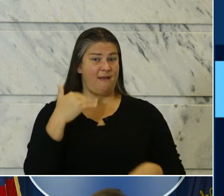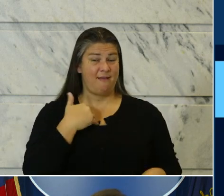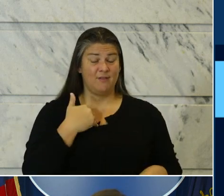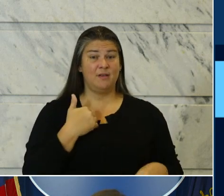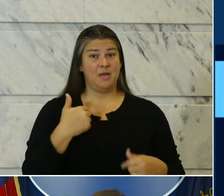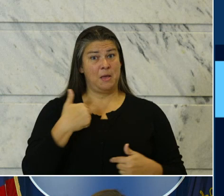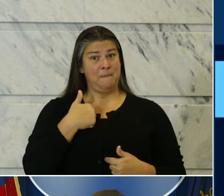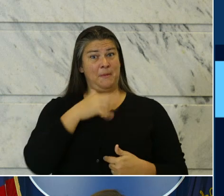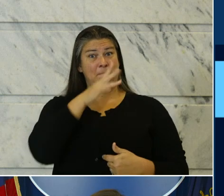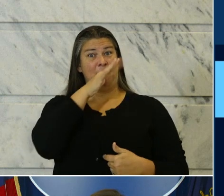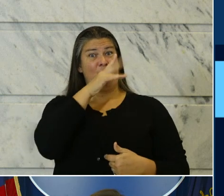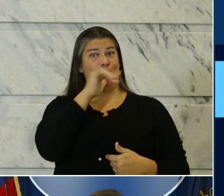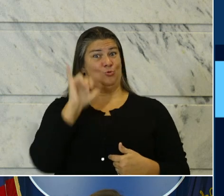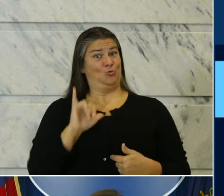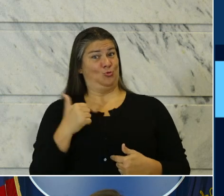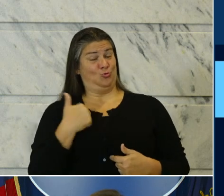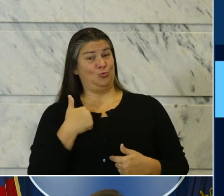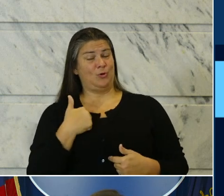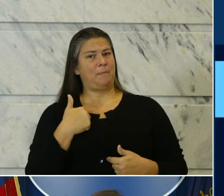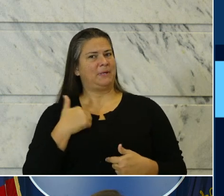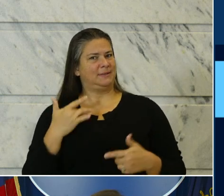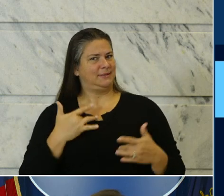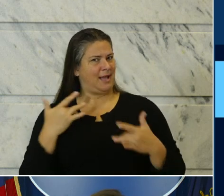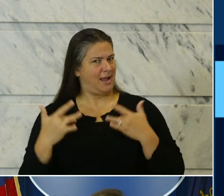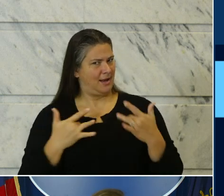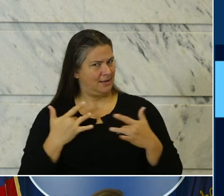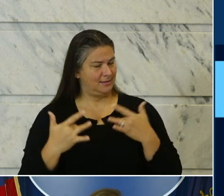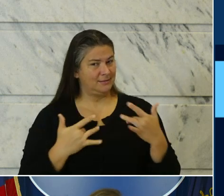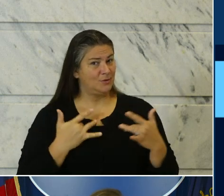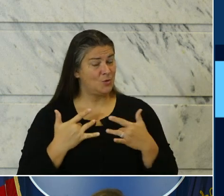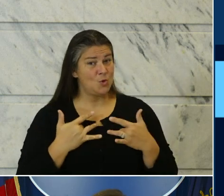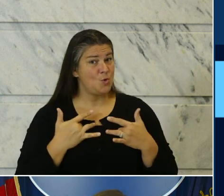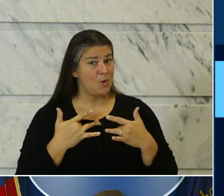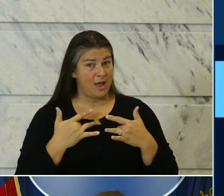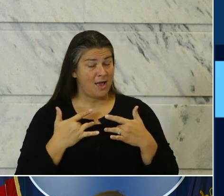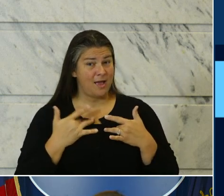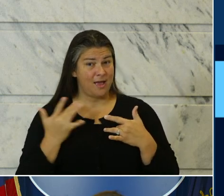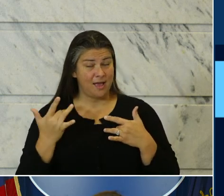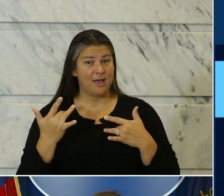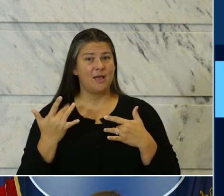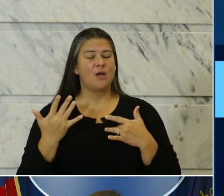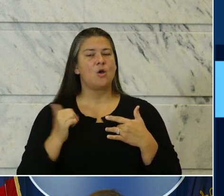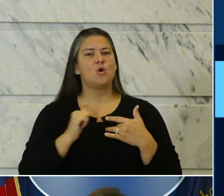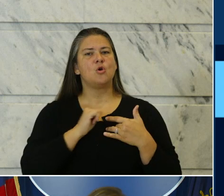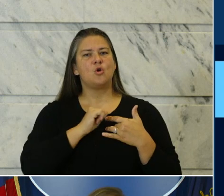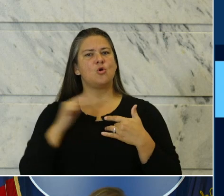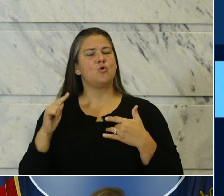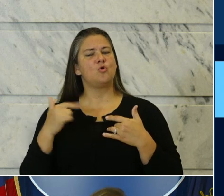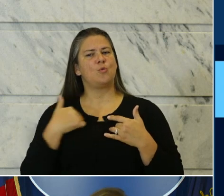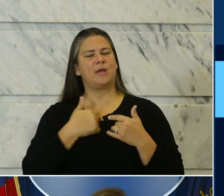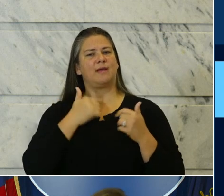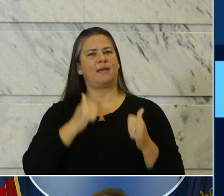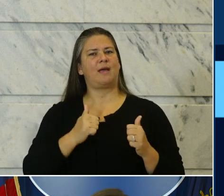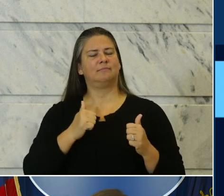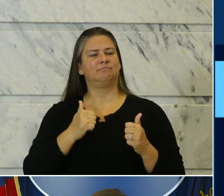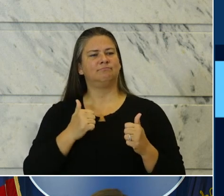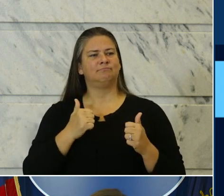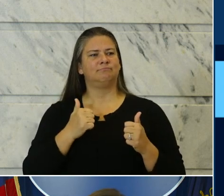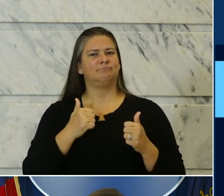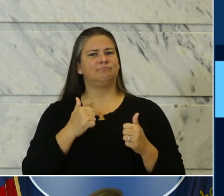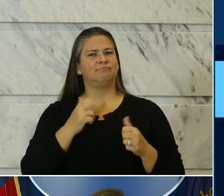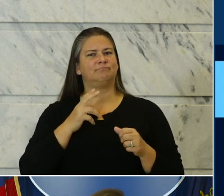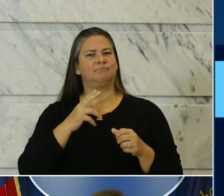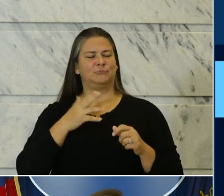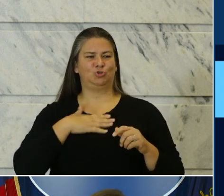first presidential election in which Emma, Will, and Nate will all get to participate. Evelyn is the only one that doesn't get to,